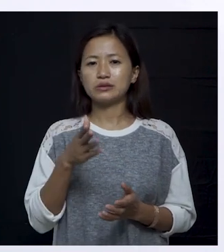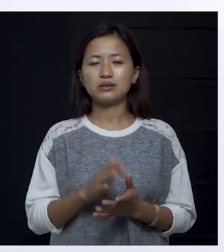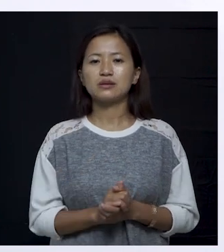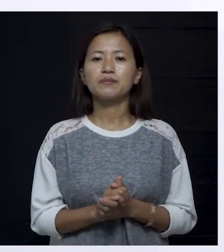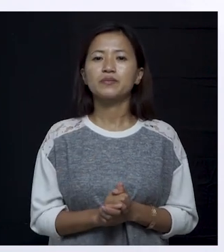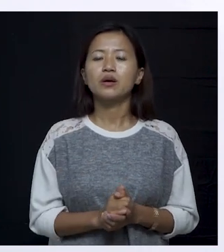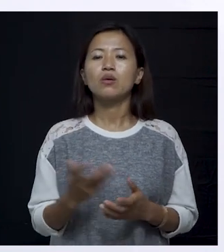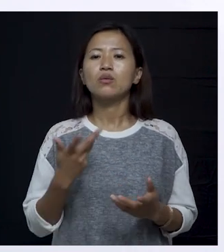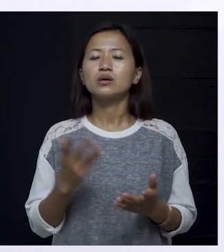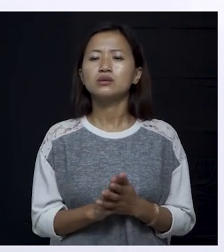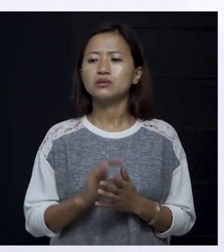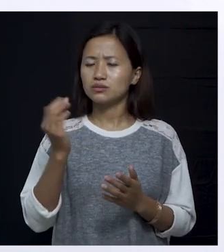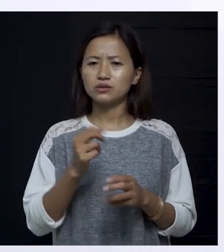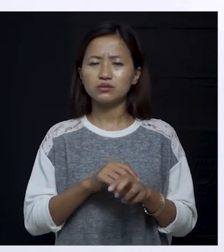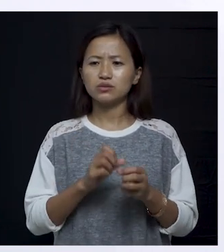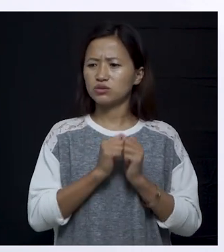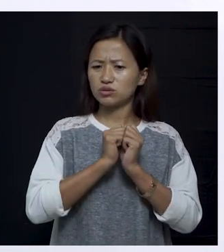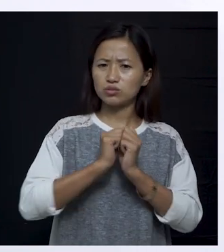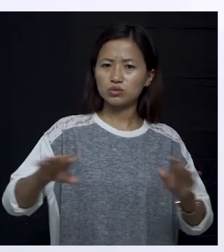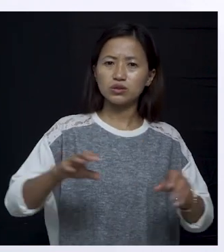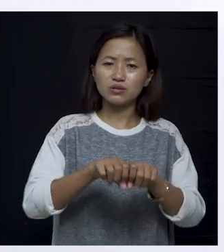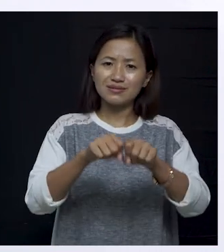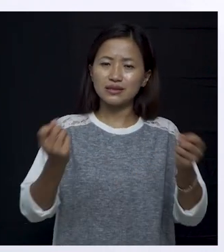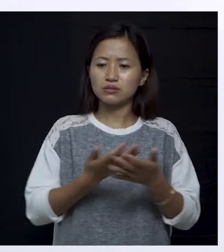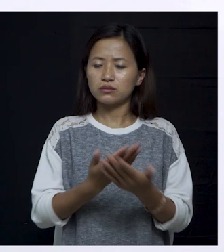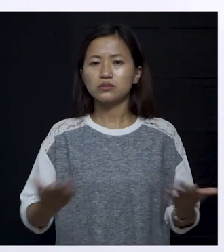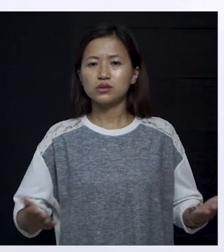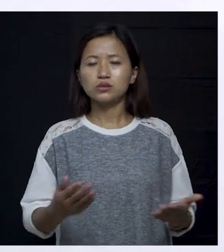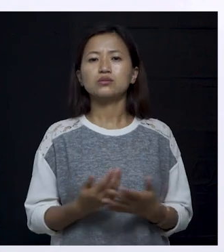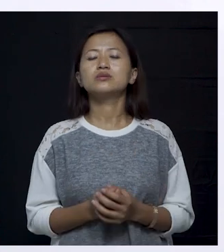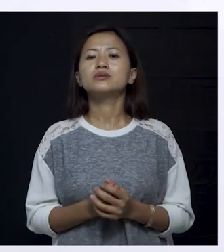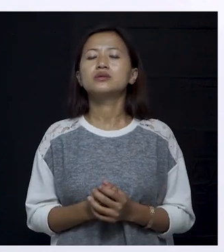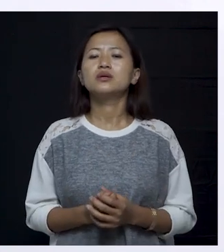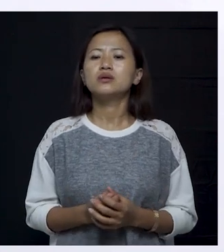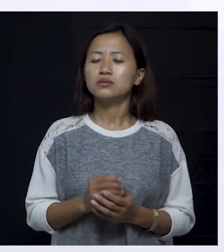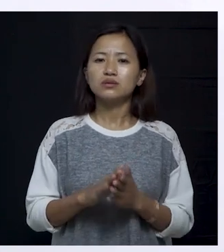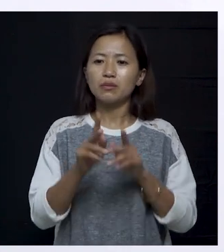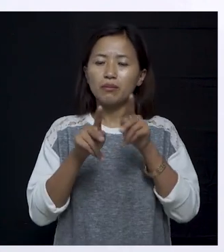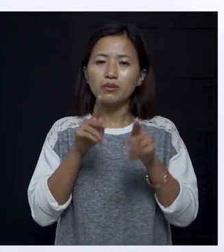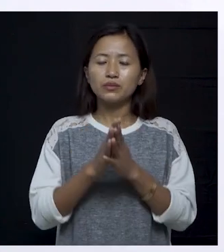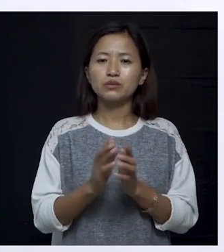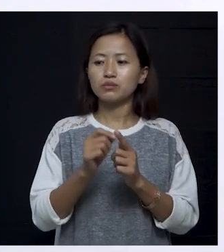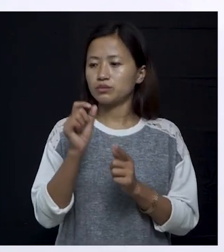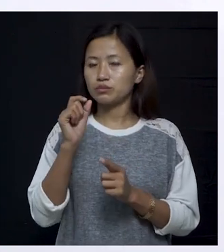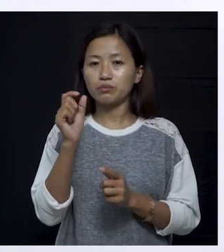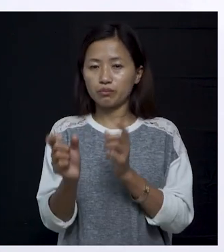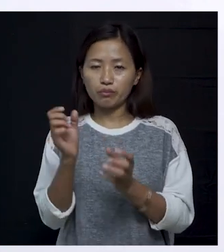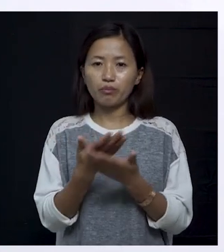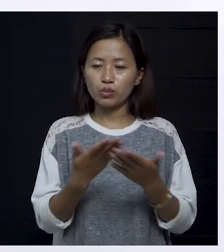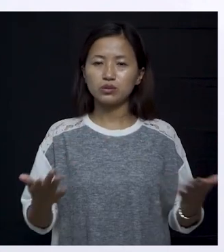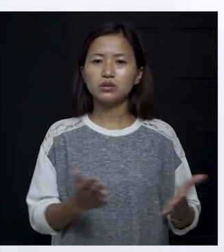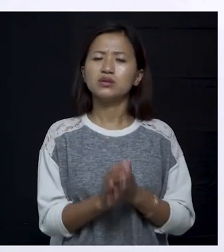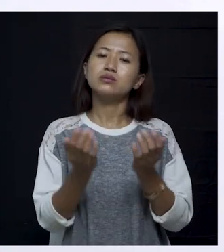school, what happens is sometimes you tend to destroy the school's property, isn't it? Now, those are public property, and it is your duty